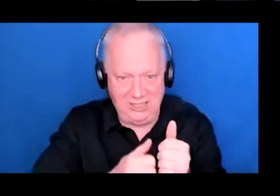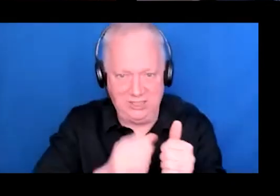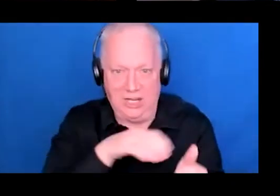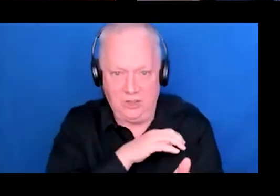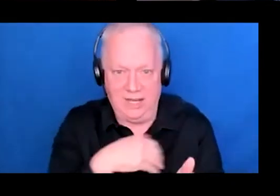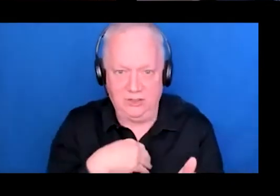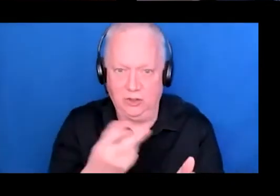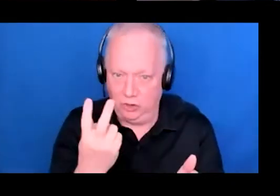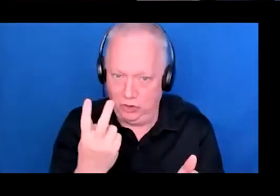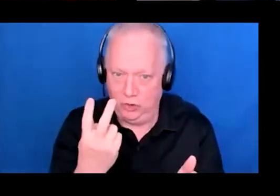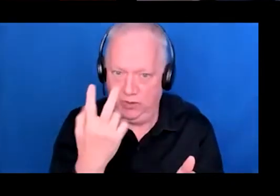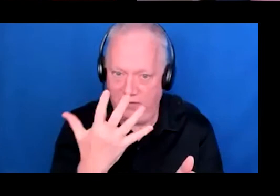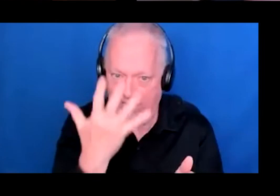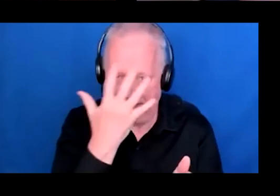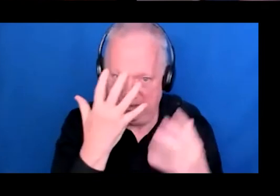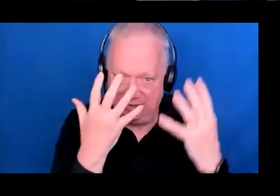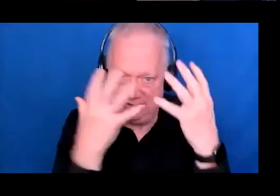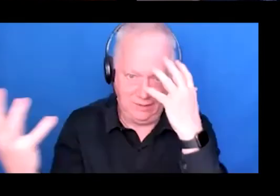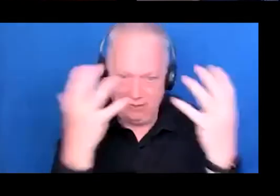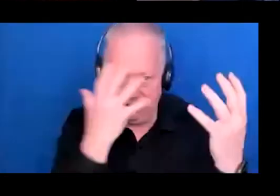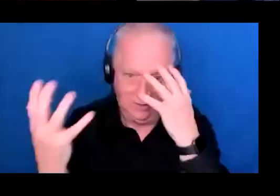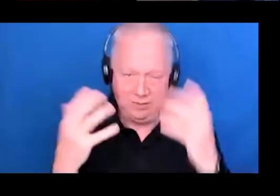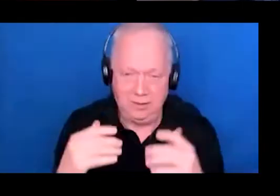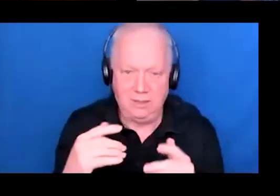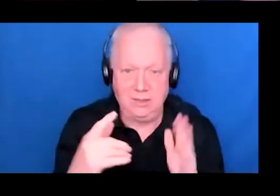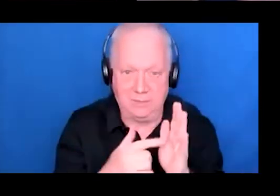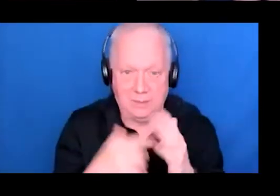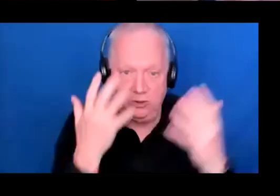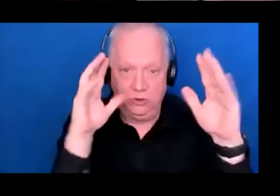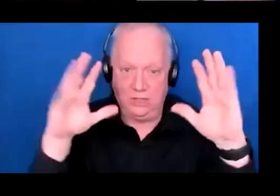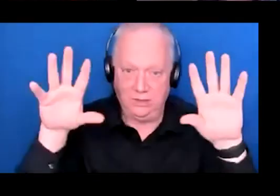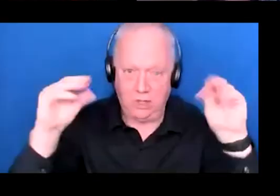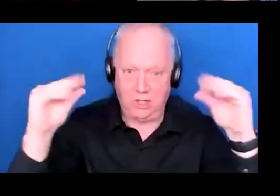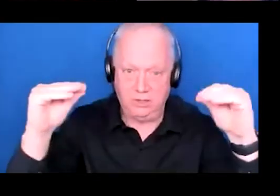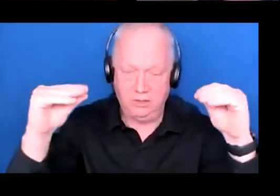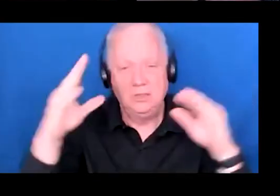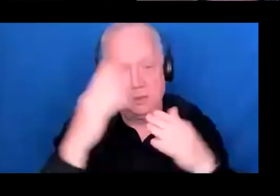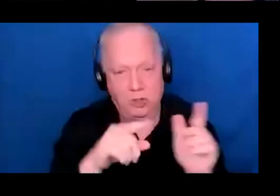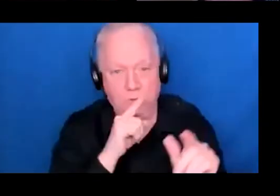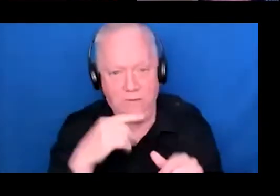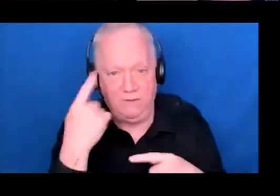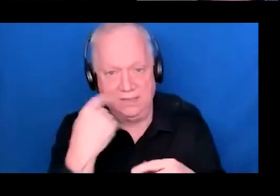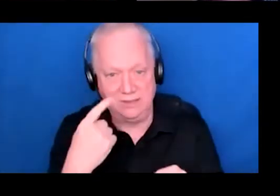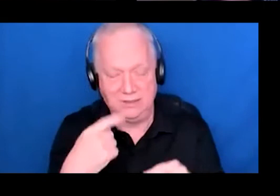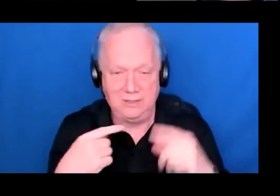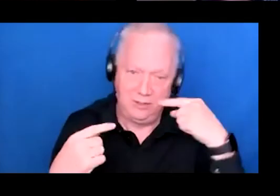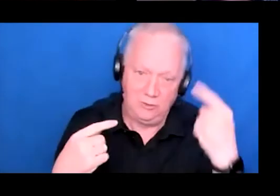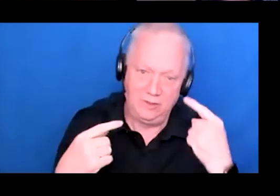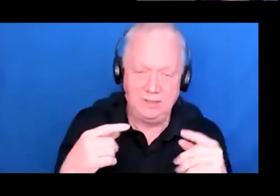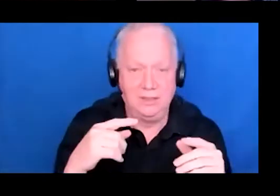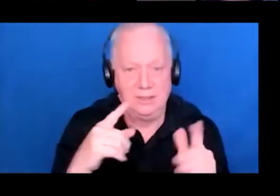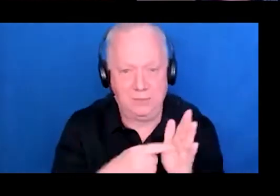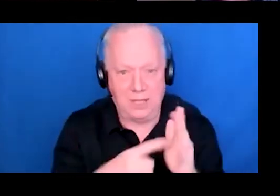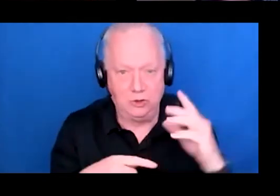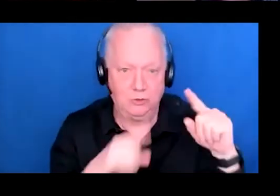has two faces, and sometimes the projected faces talk, sometimes the real faces talk, and then sometimes the real face talks to a projected